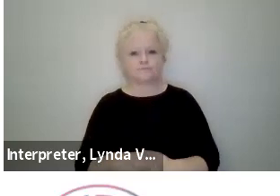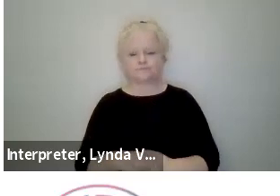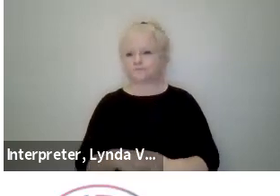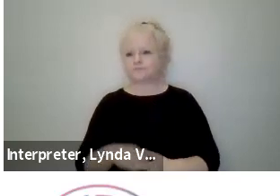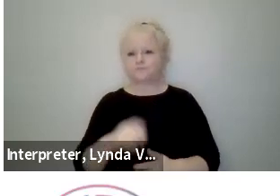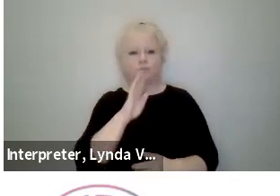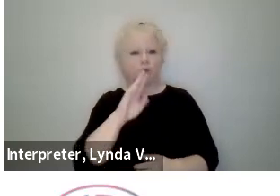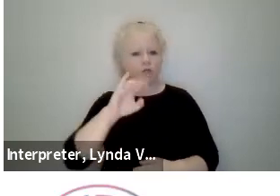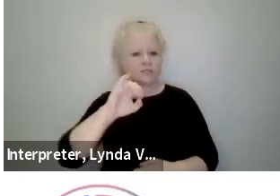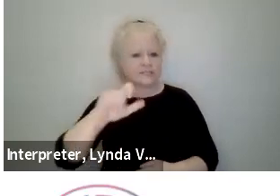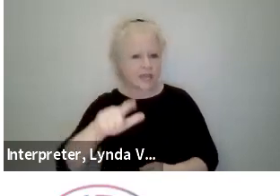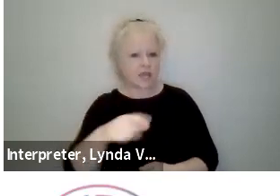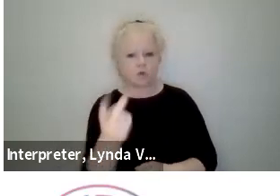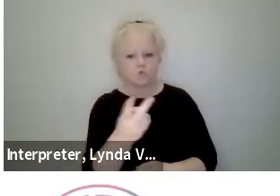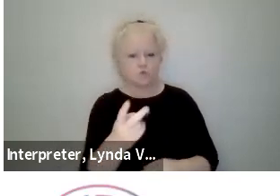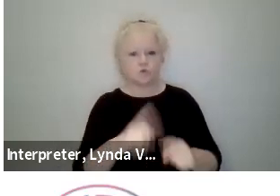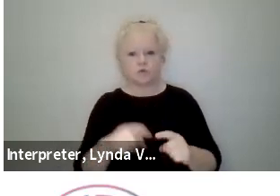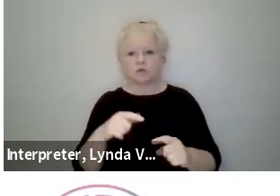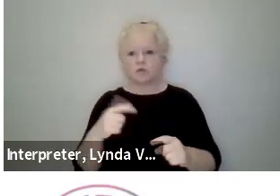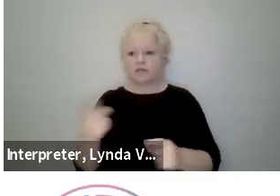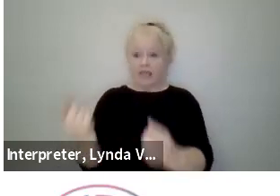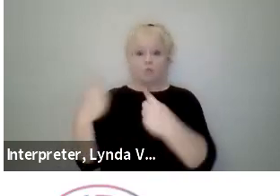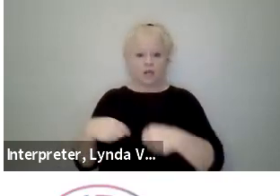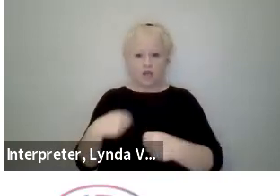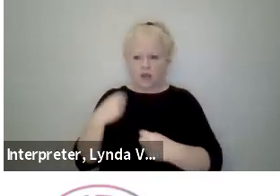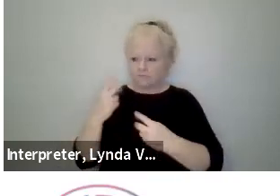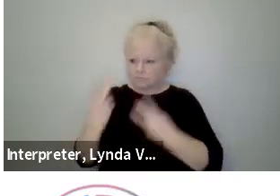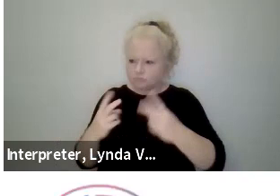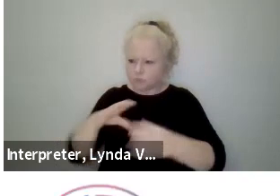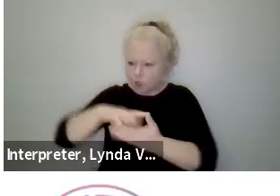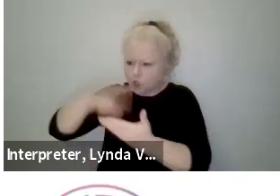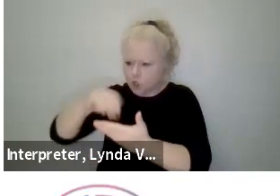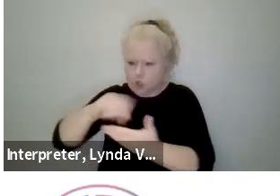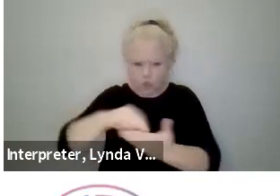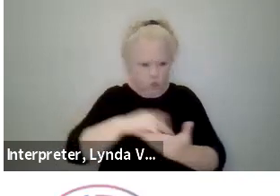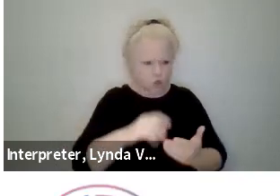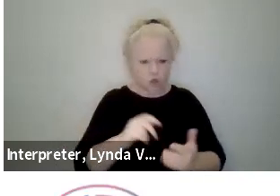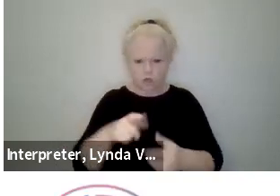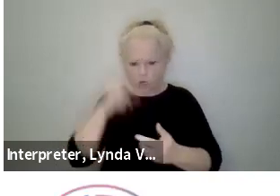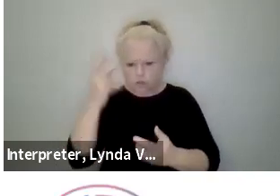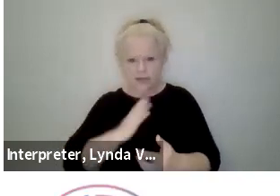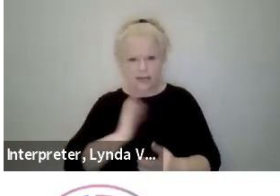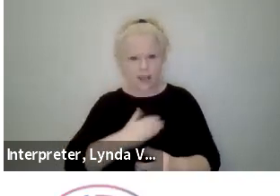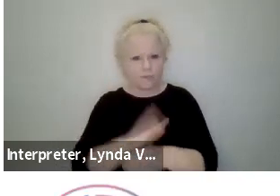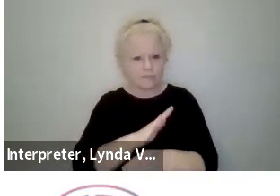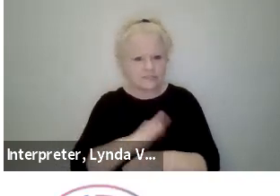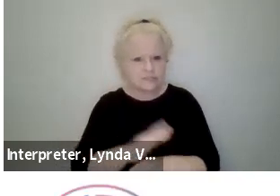team, and the time they spent at our shop learning our operation, understanding our business, and ensuring it was going to